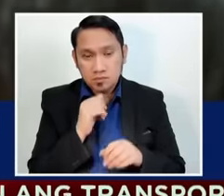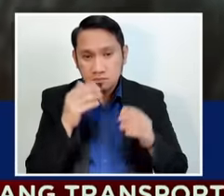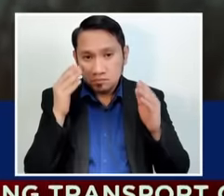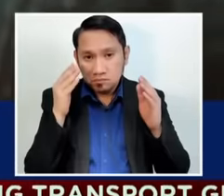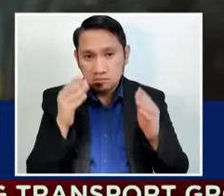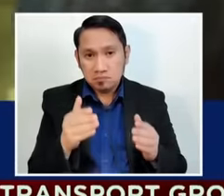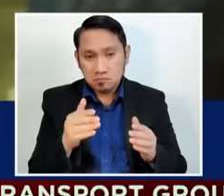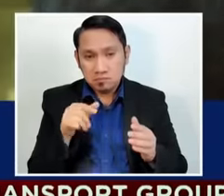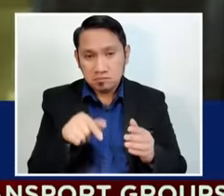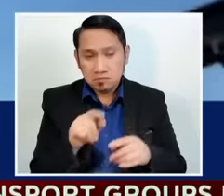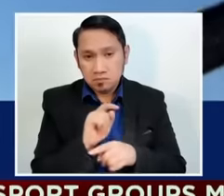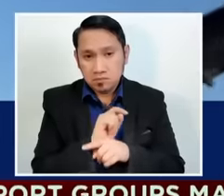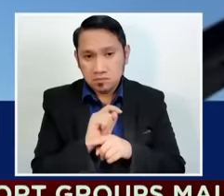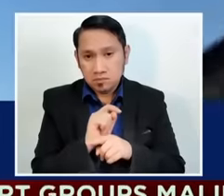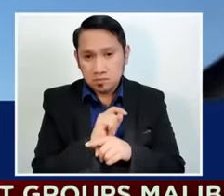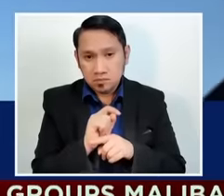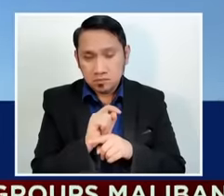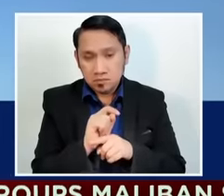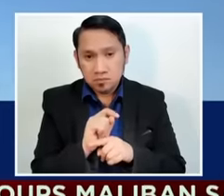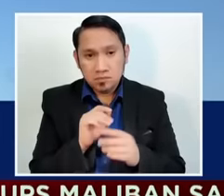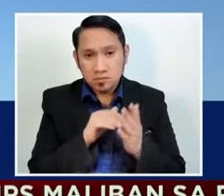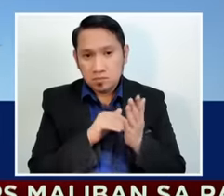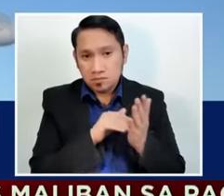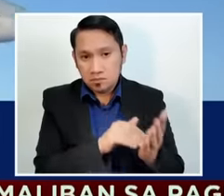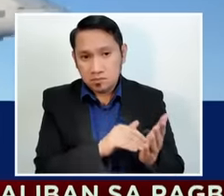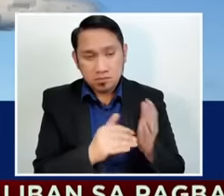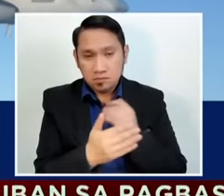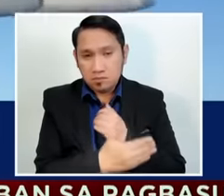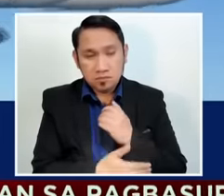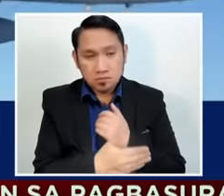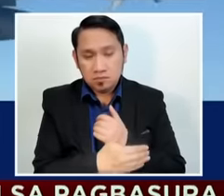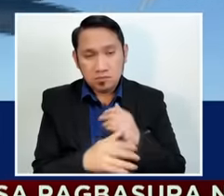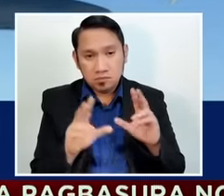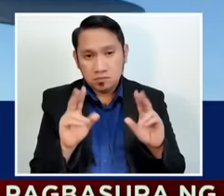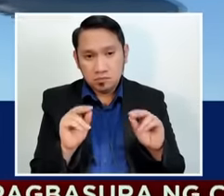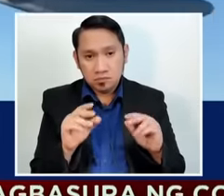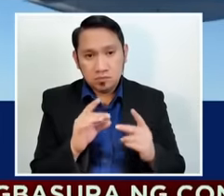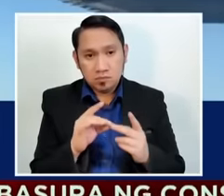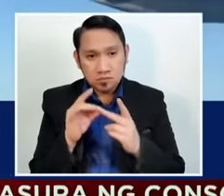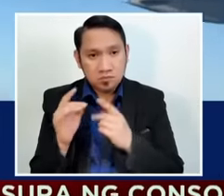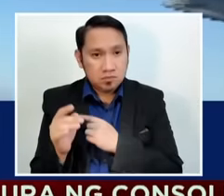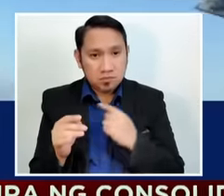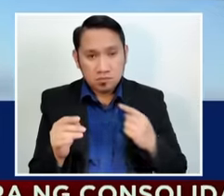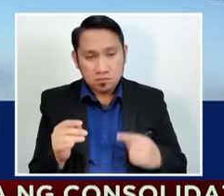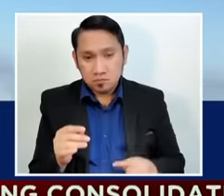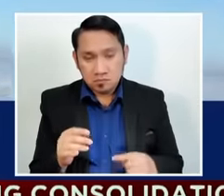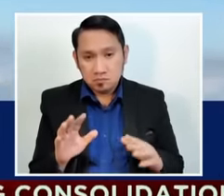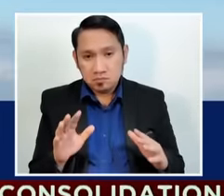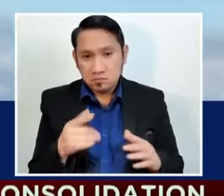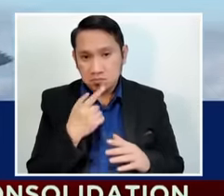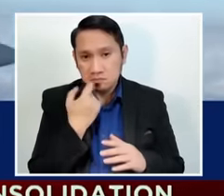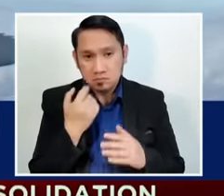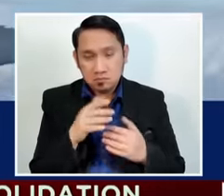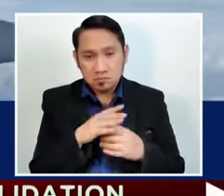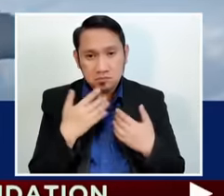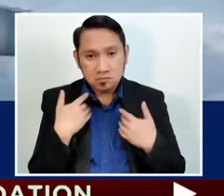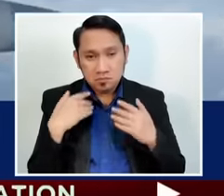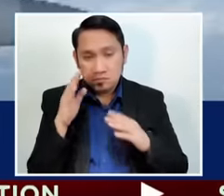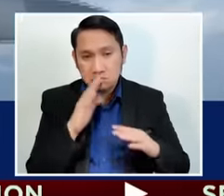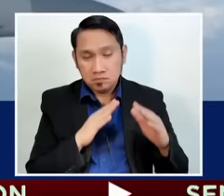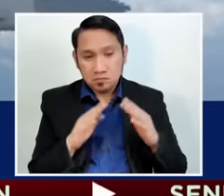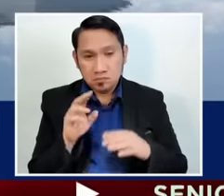Maritime and Air Patrols na ito laban sa anumang bansa, lalo na sa China sa kabila ng umiigting na tensyon sa West Philippine